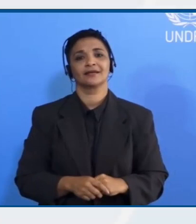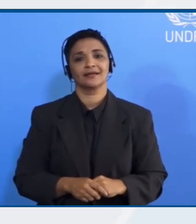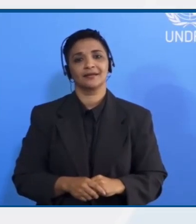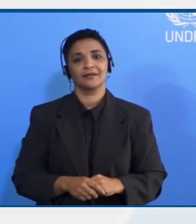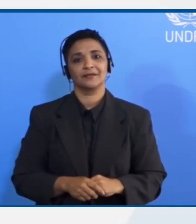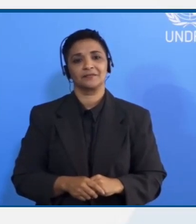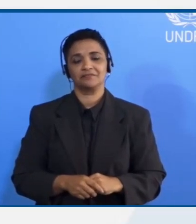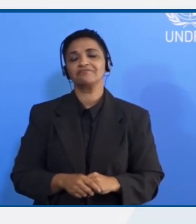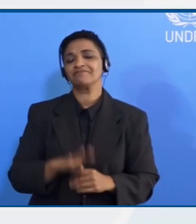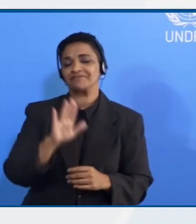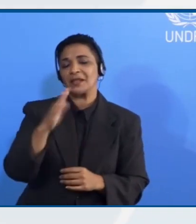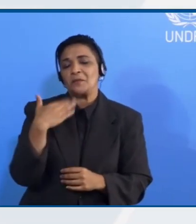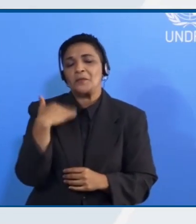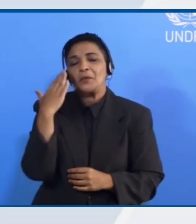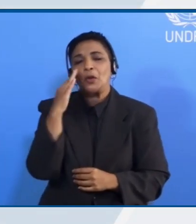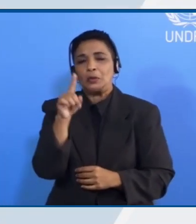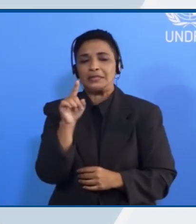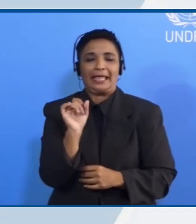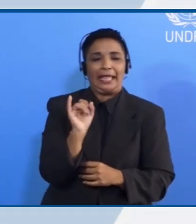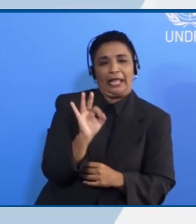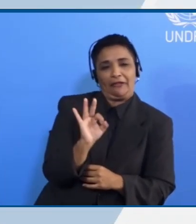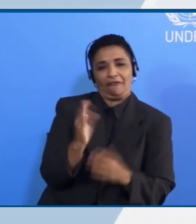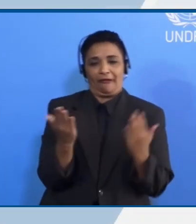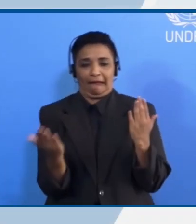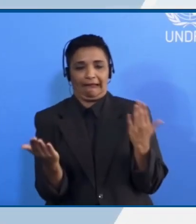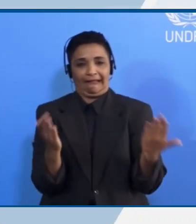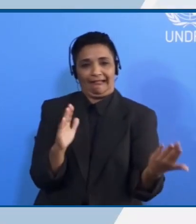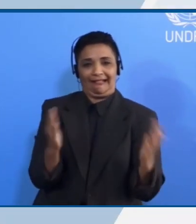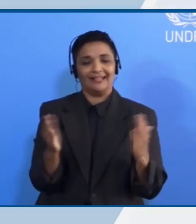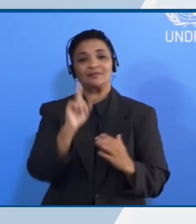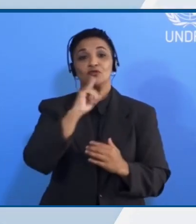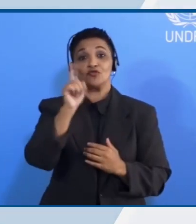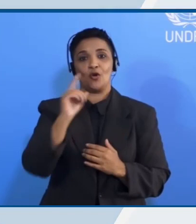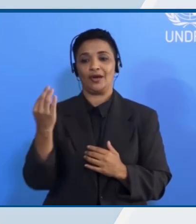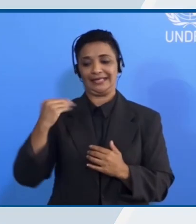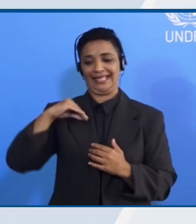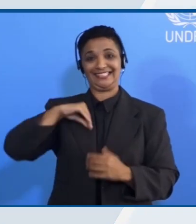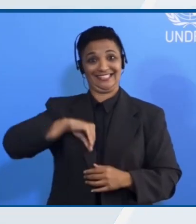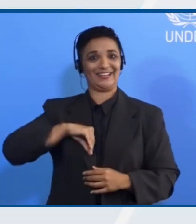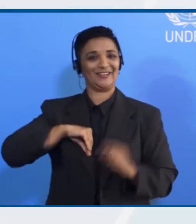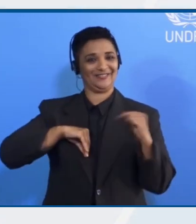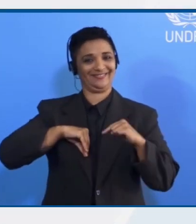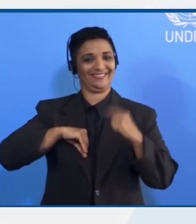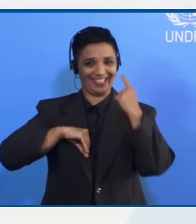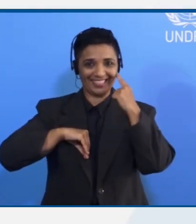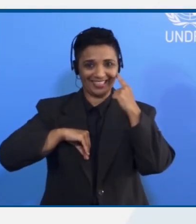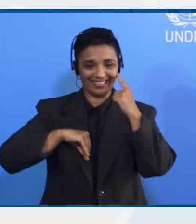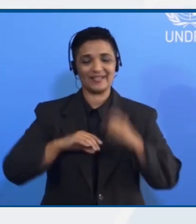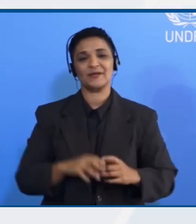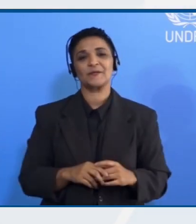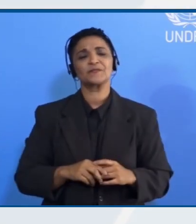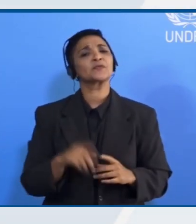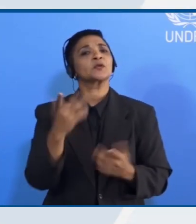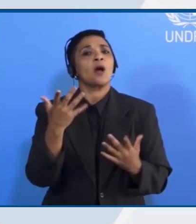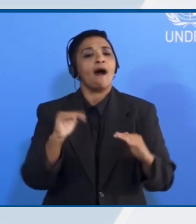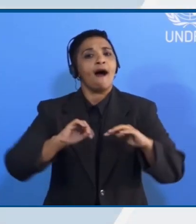it conditionality, but given I know some it's not history, a conditionality. I think it's better to call it an incentive. Sure. But I mean, so how can